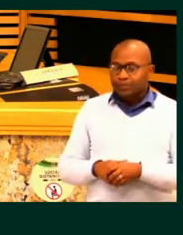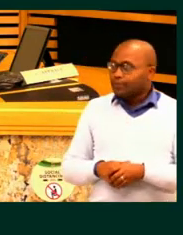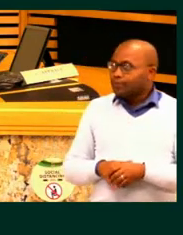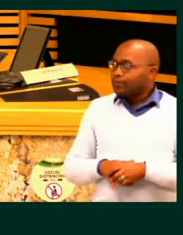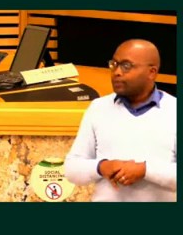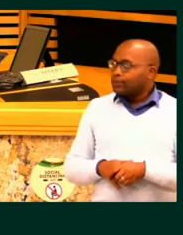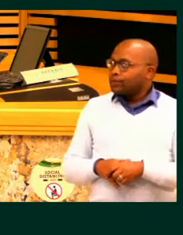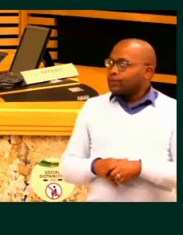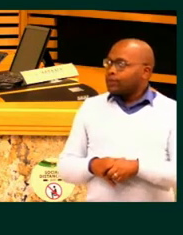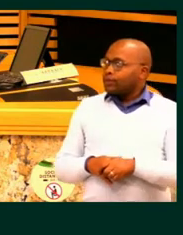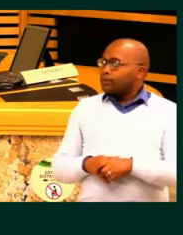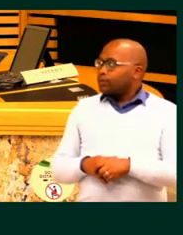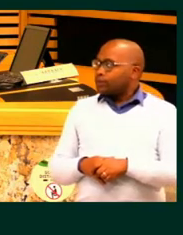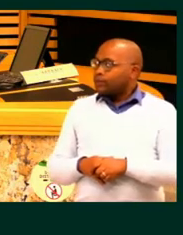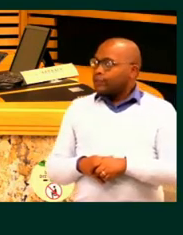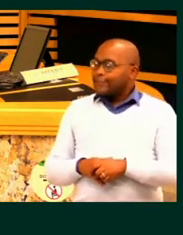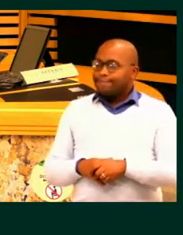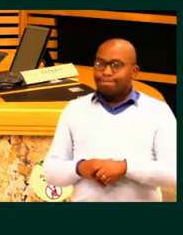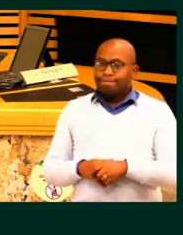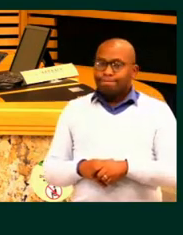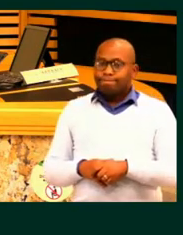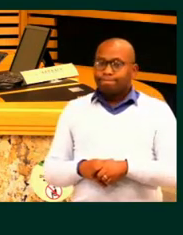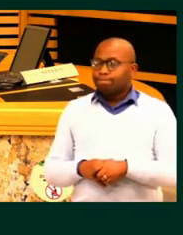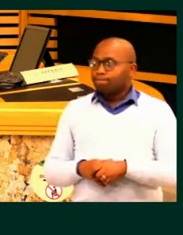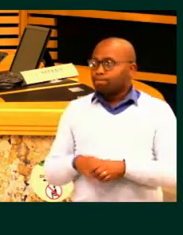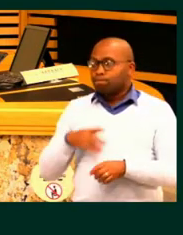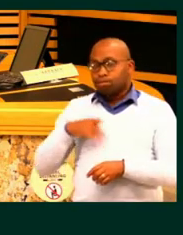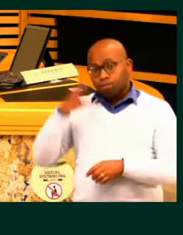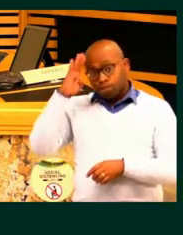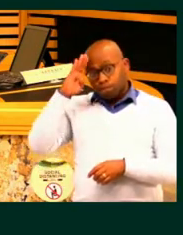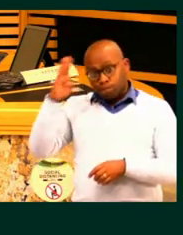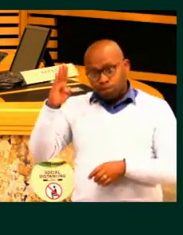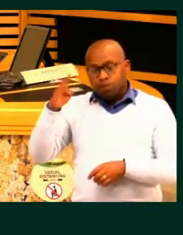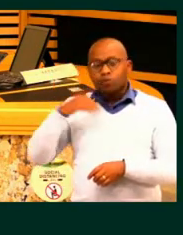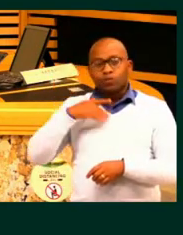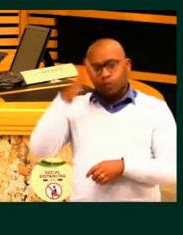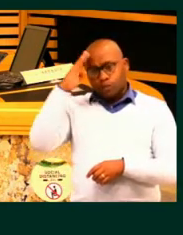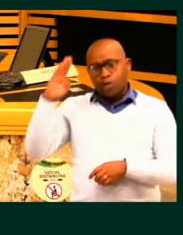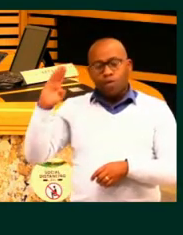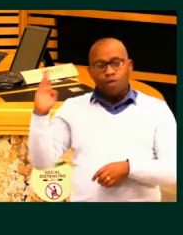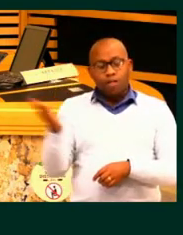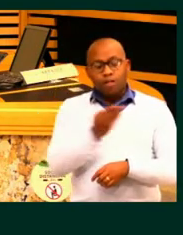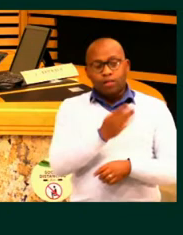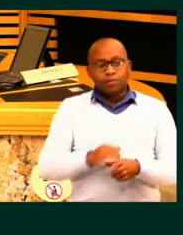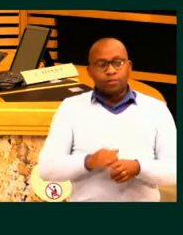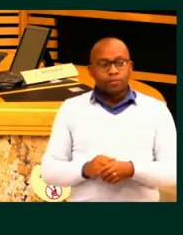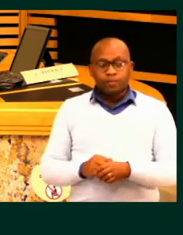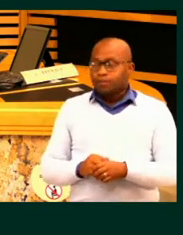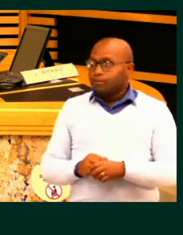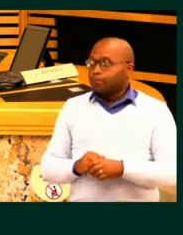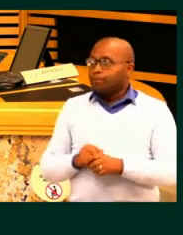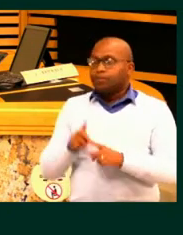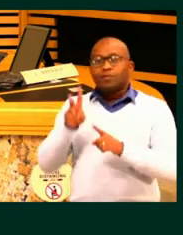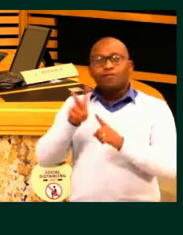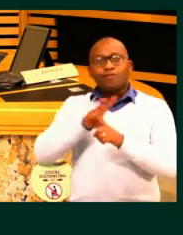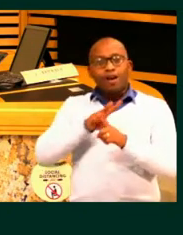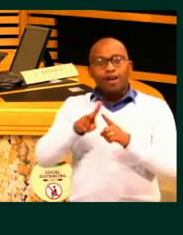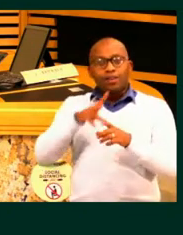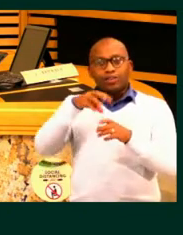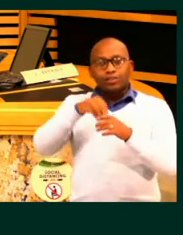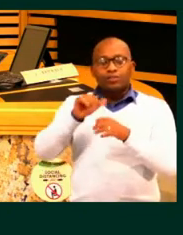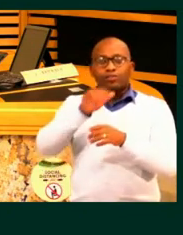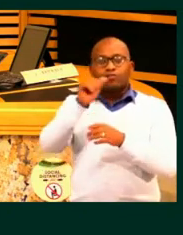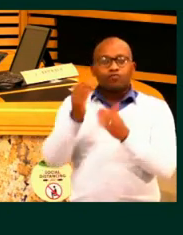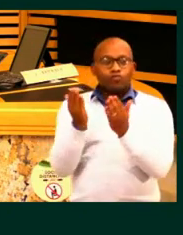B 9 Minutes honorable Deputy speaker or protocol observed violence in South African schools